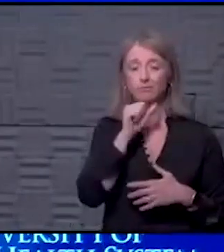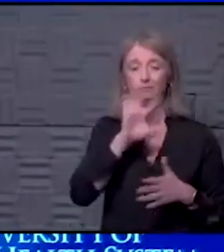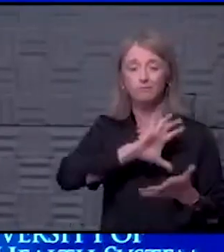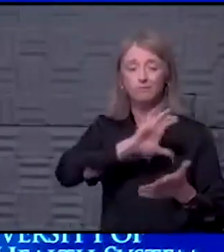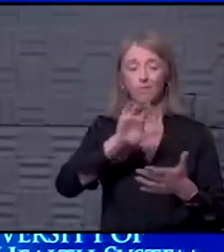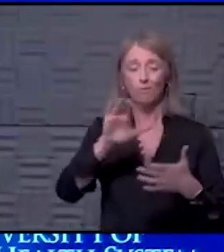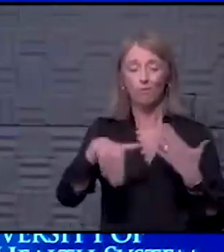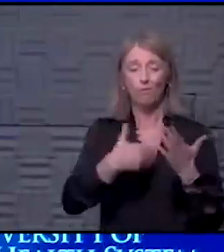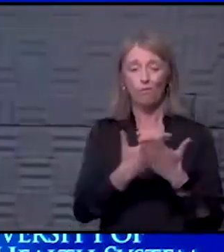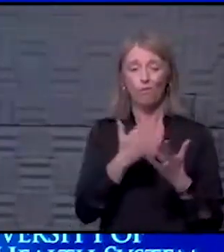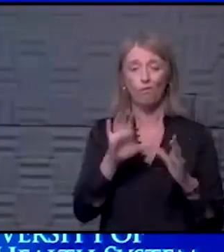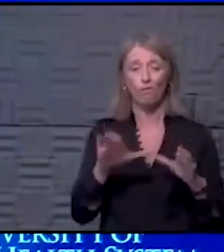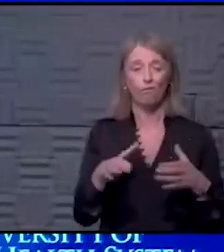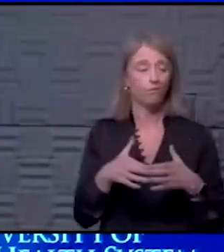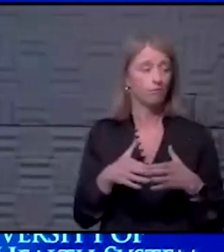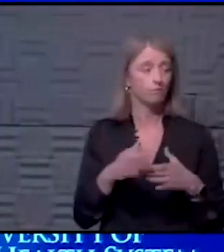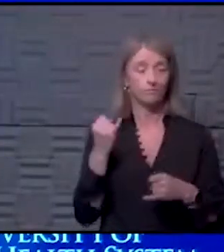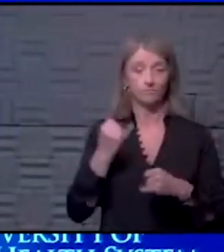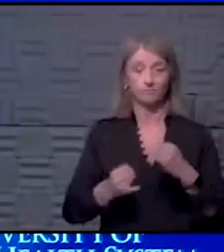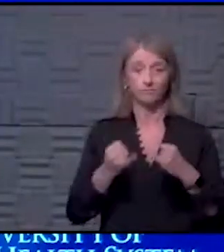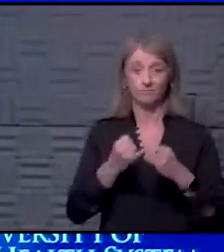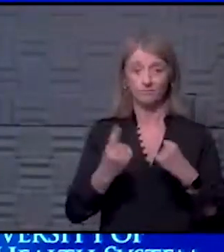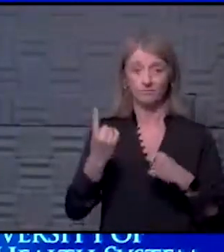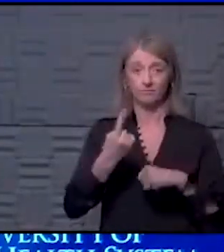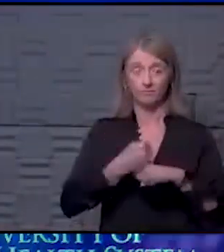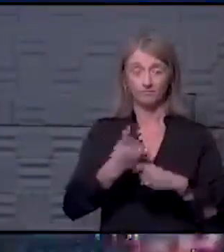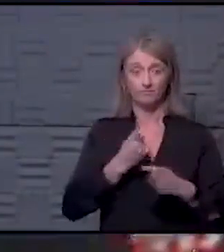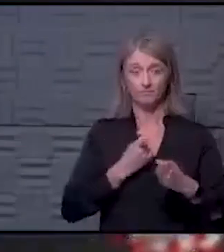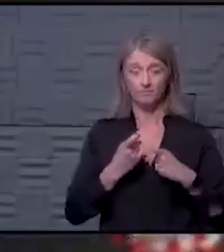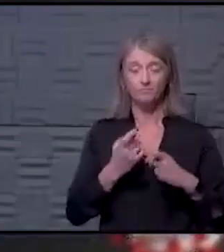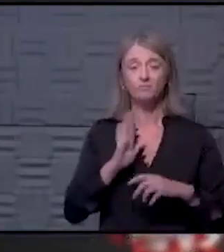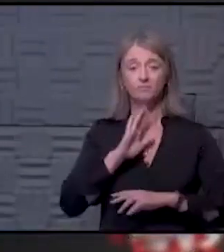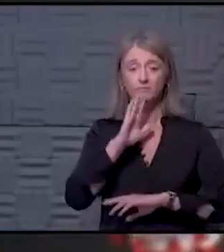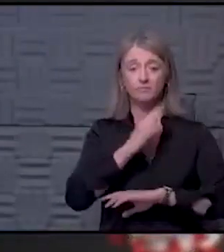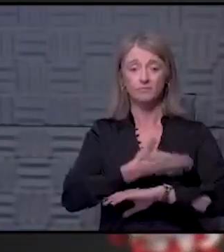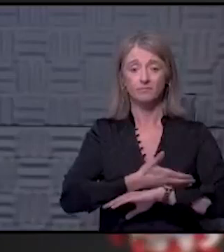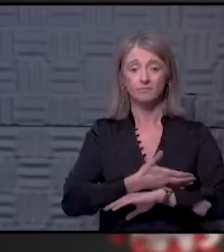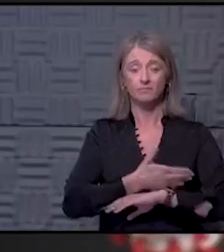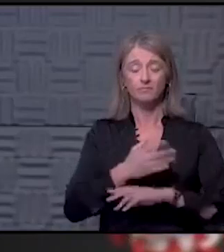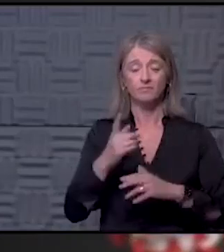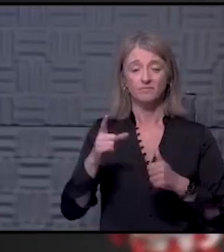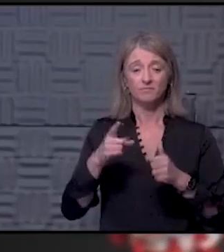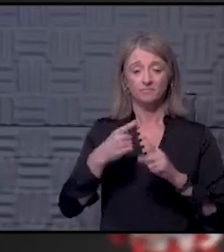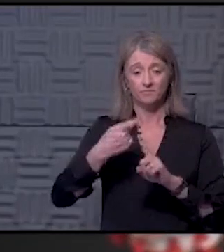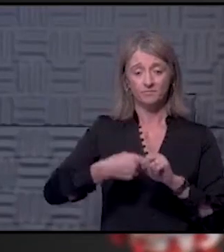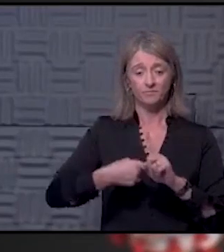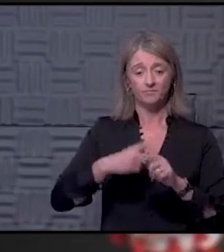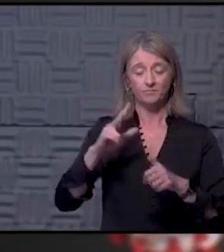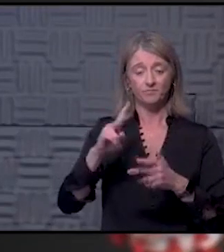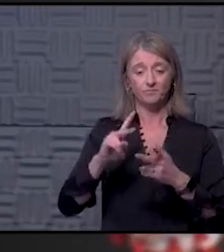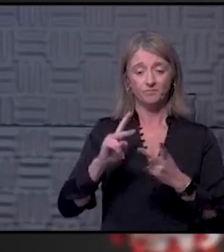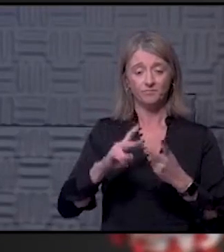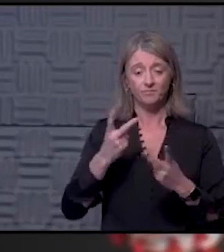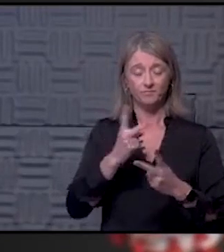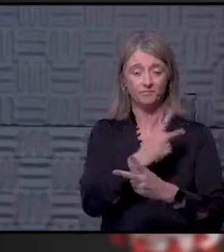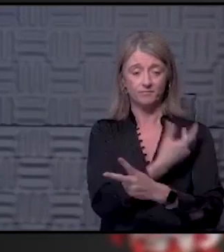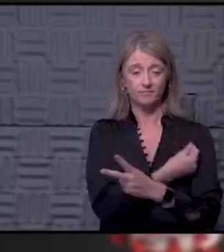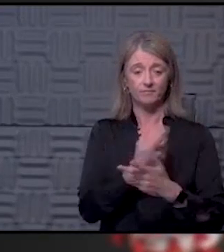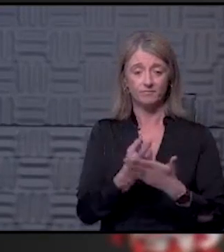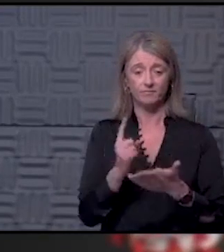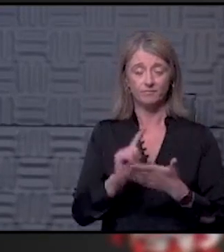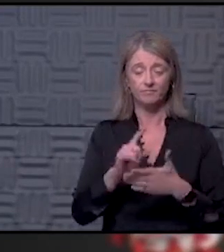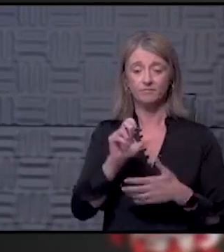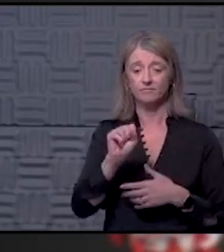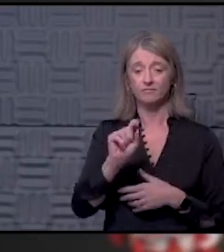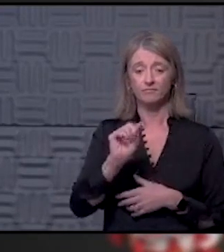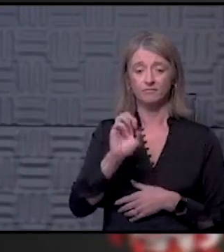overall admissions. And our last question for today. My daughter is a month out from her second vaccine. Last week, she went to urgent care with